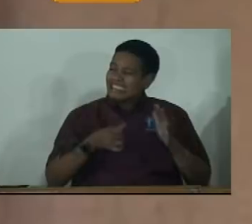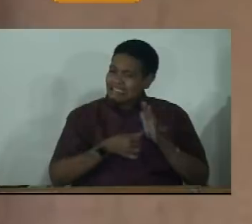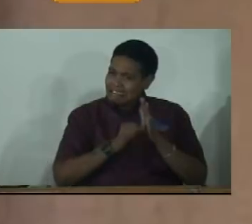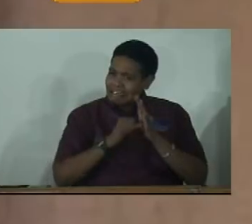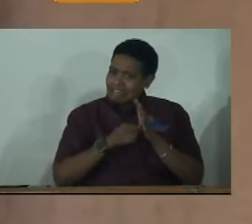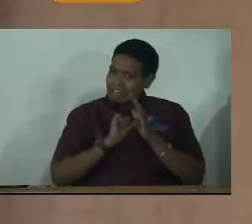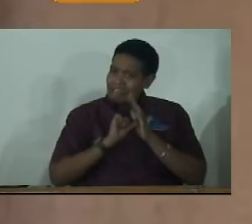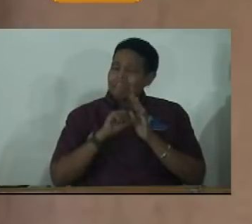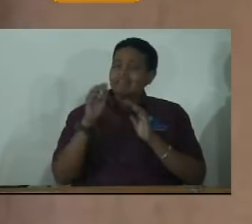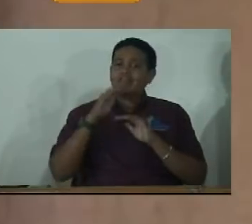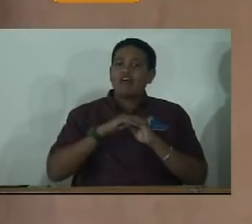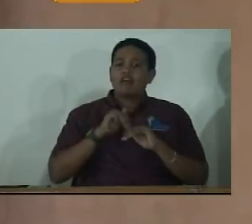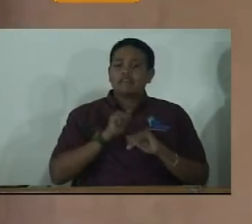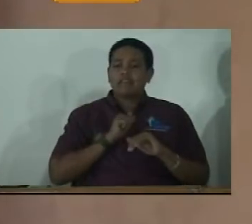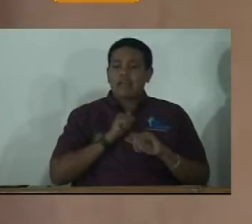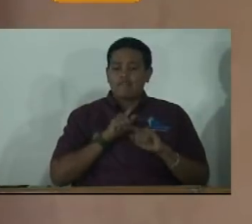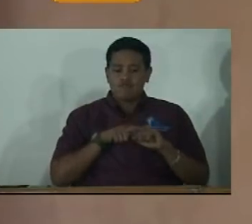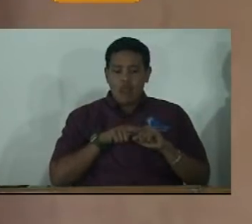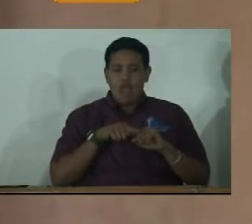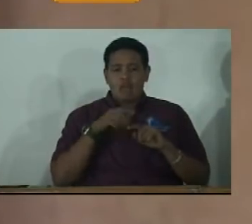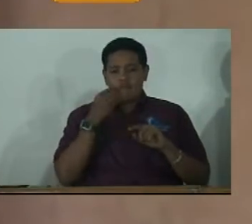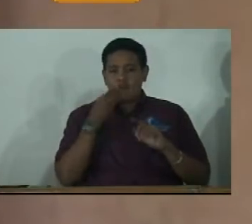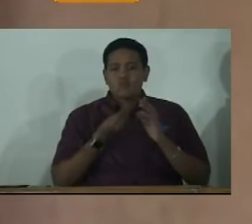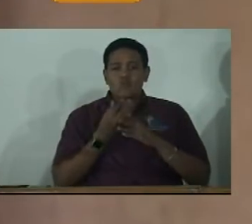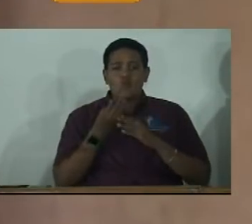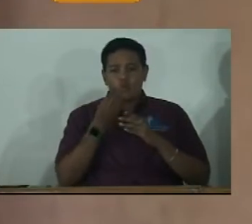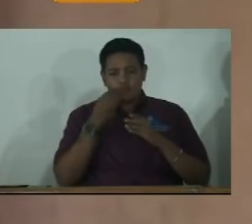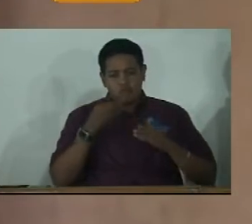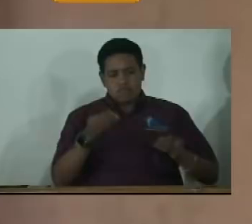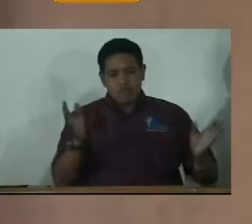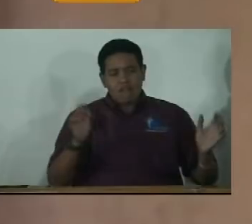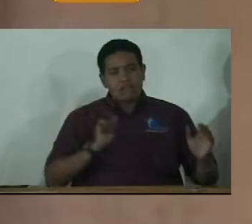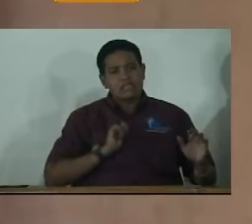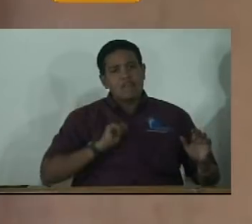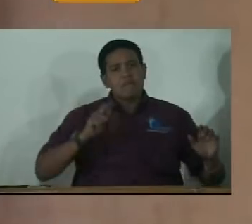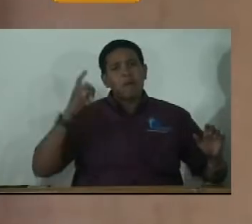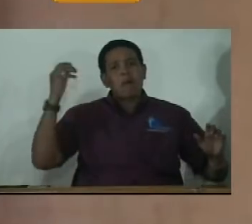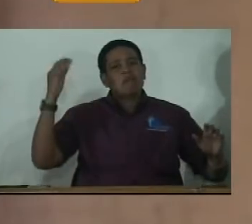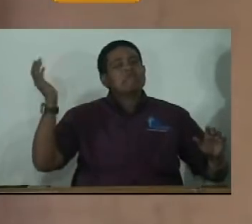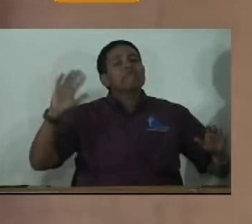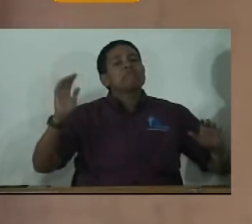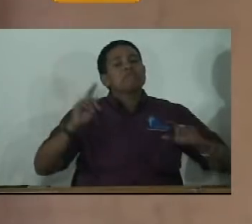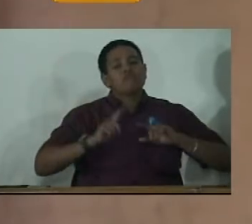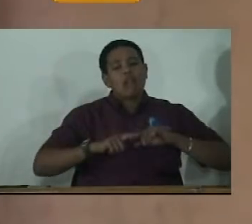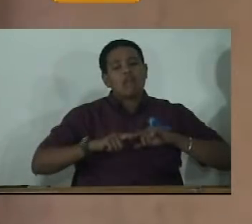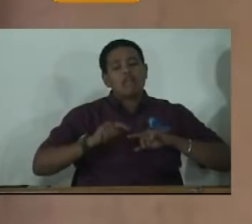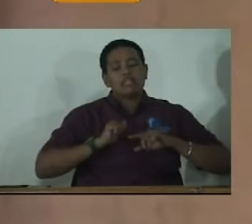emphasis on self-reliance and on